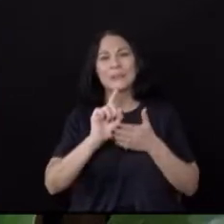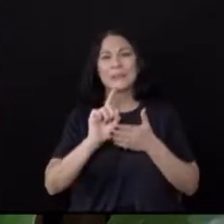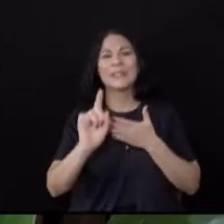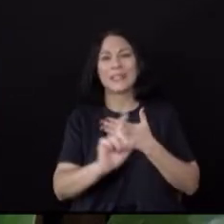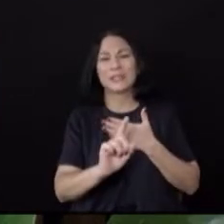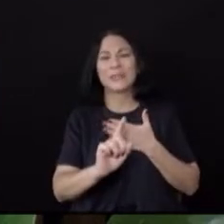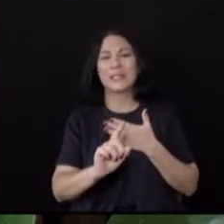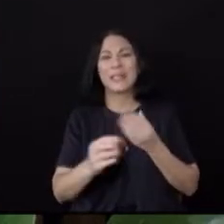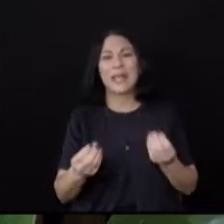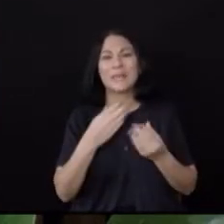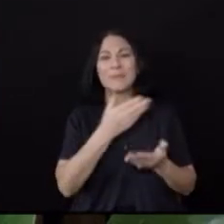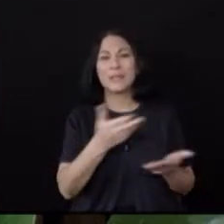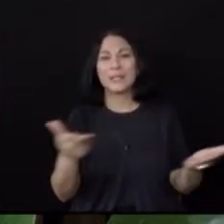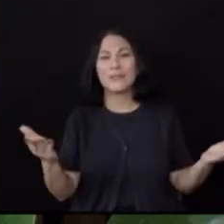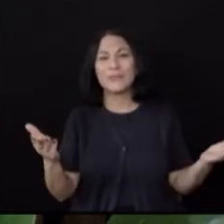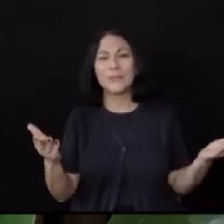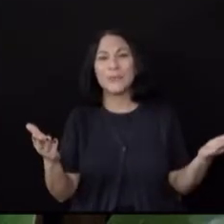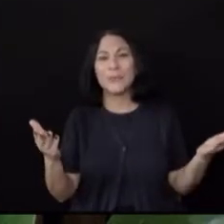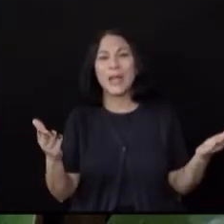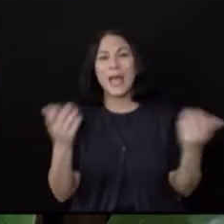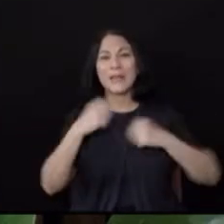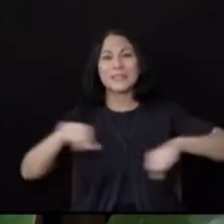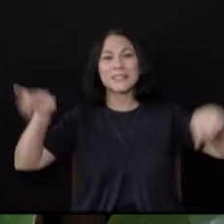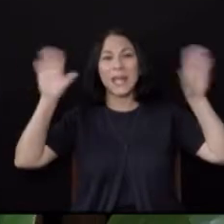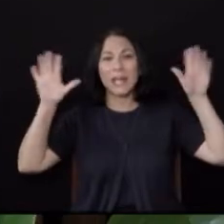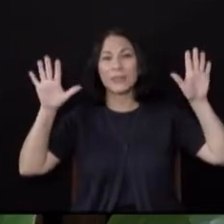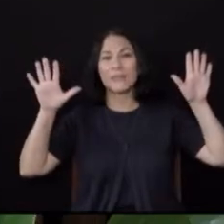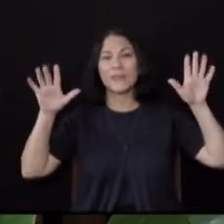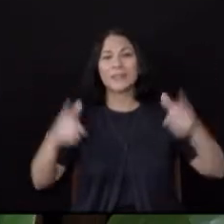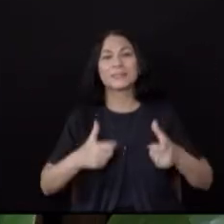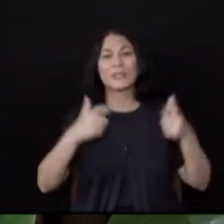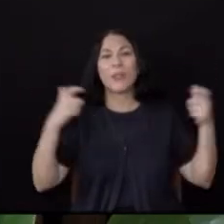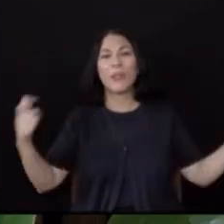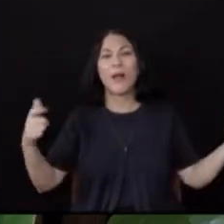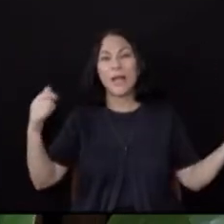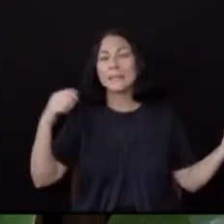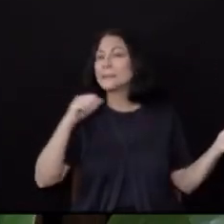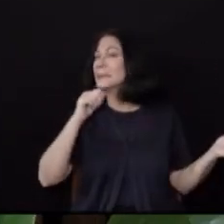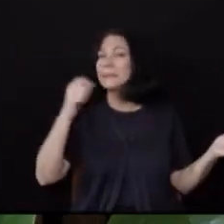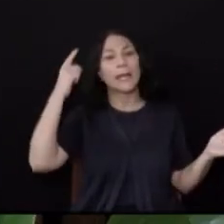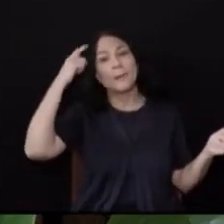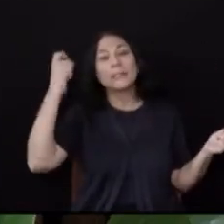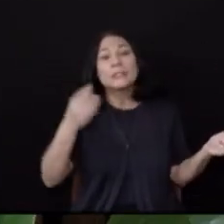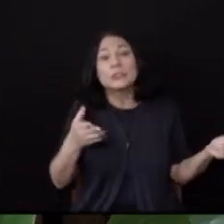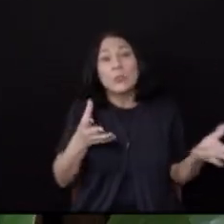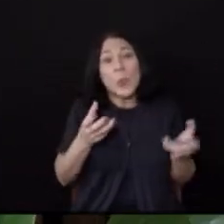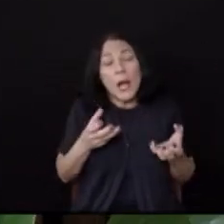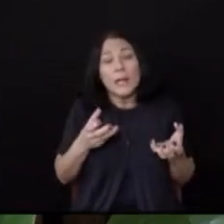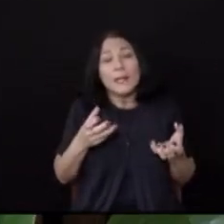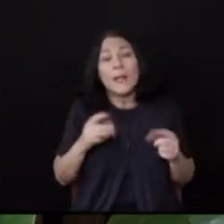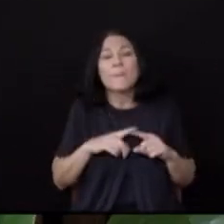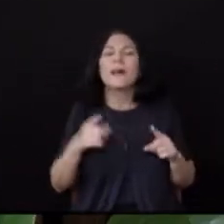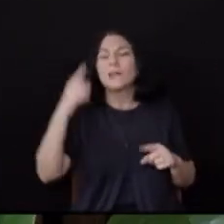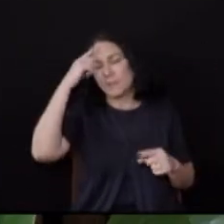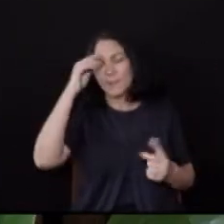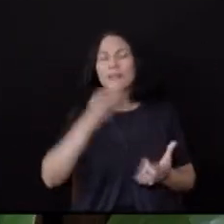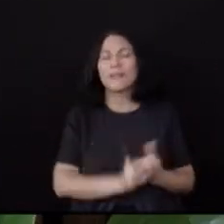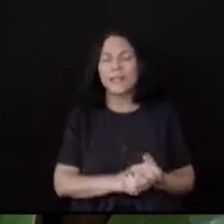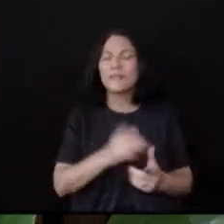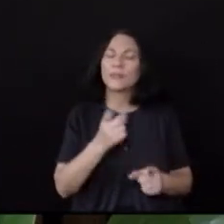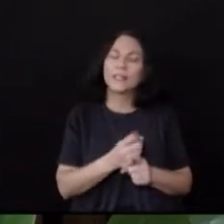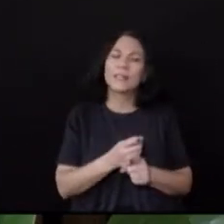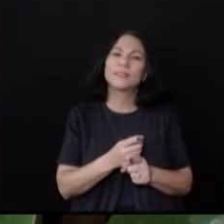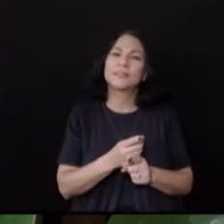And many of you have sacrificed tremendously, not because it's what you wanted to do, but it's because what you have believed has been